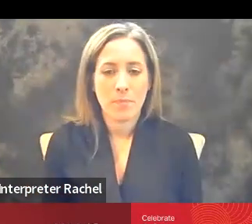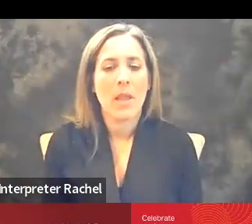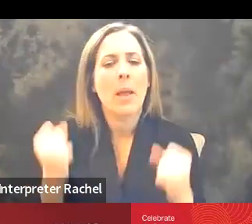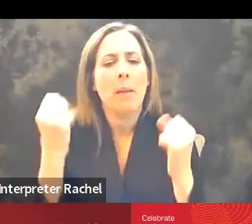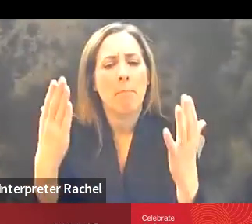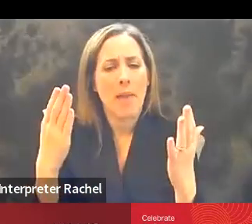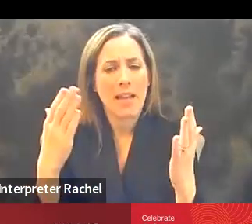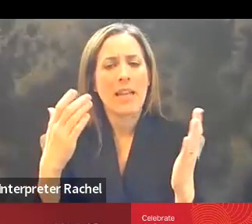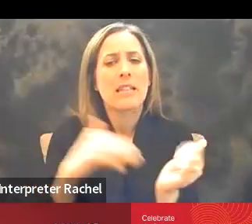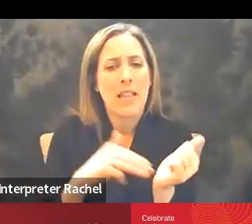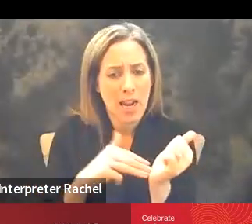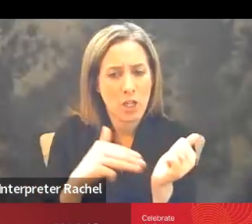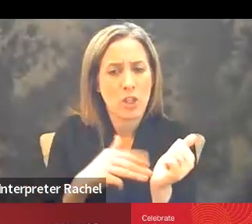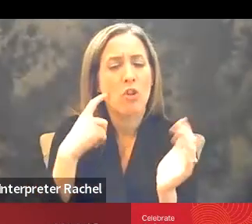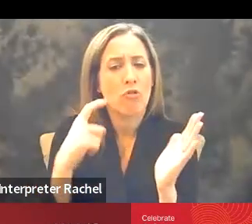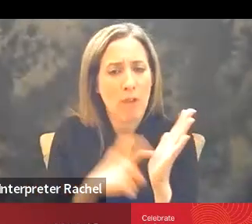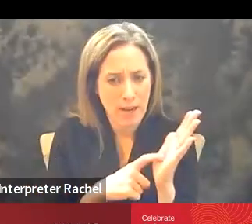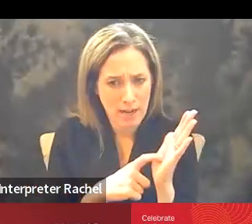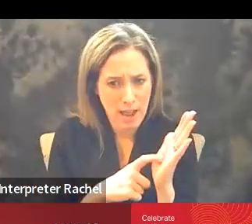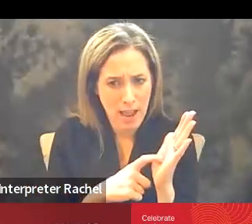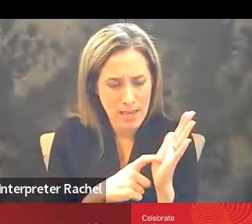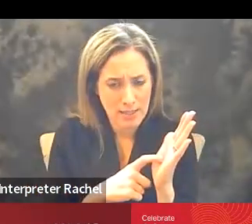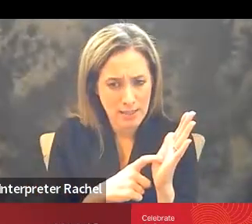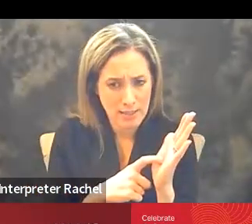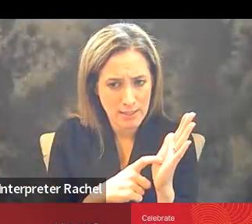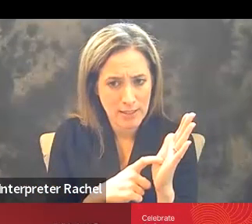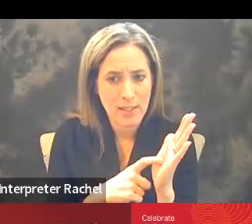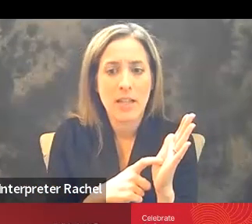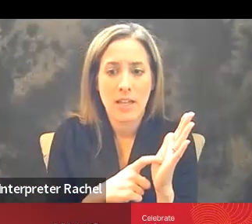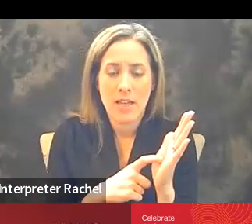do recognize that there's a gap in our education,